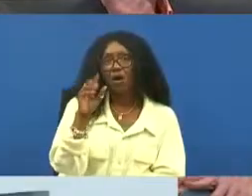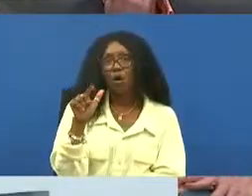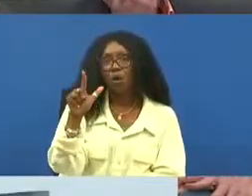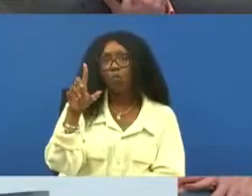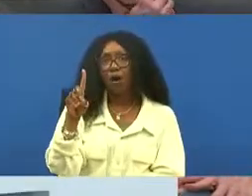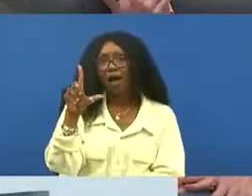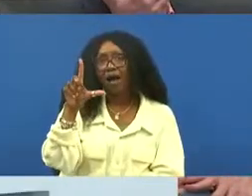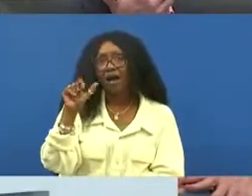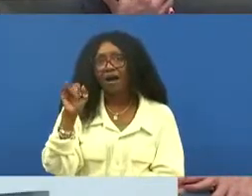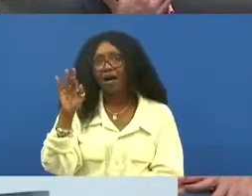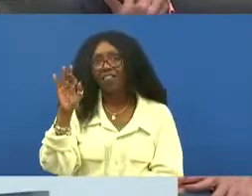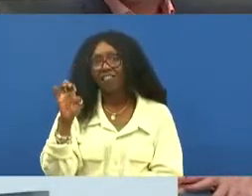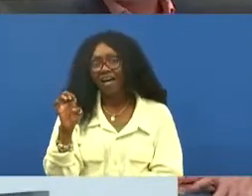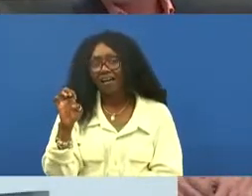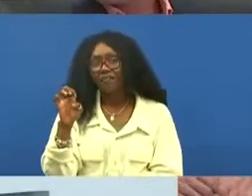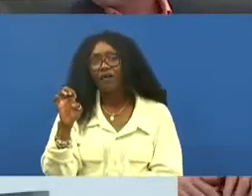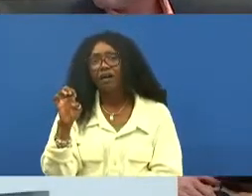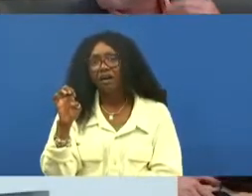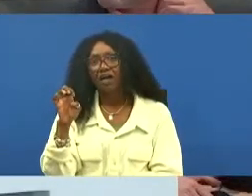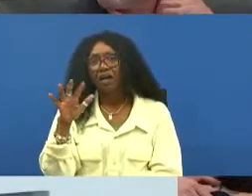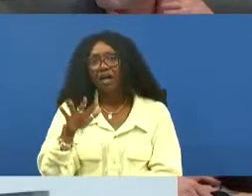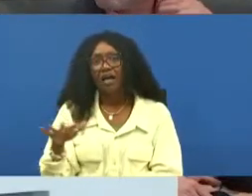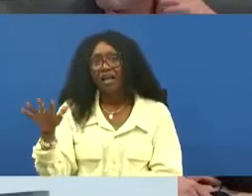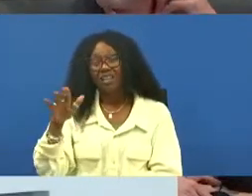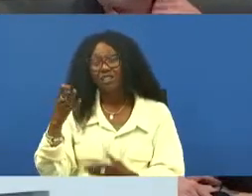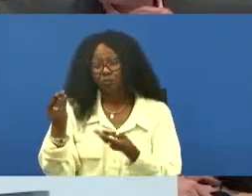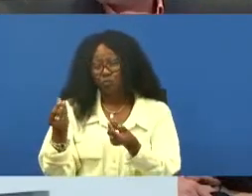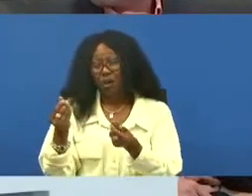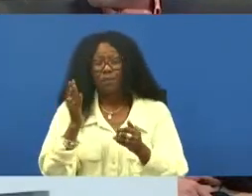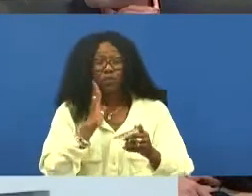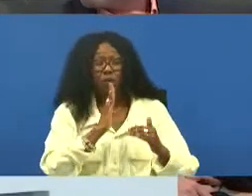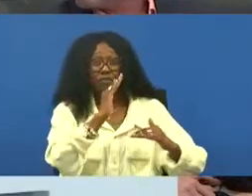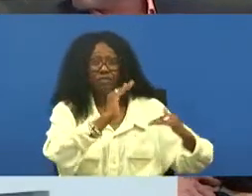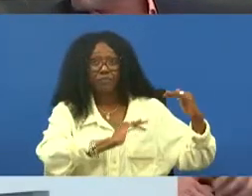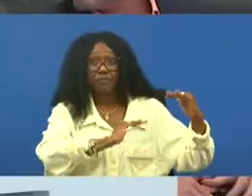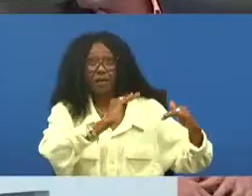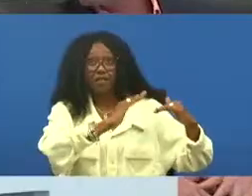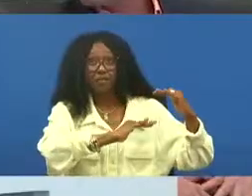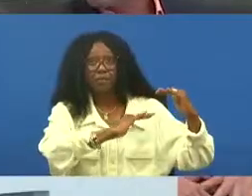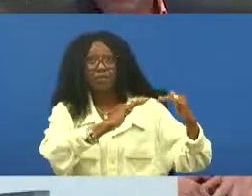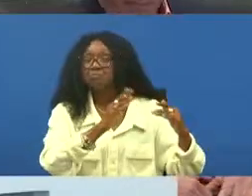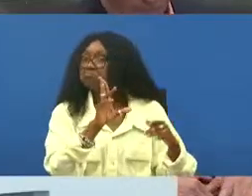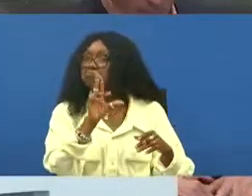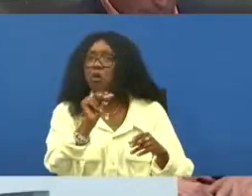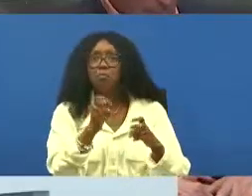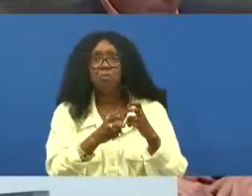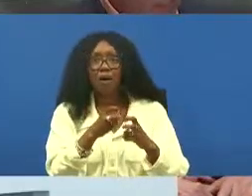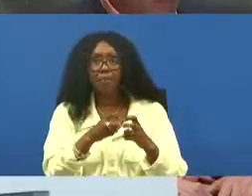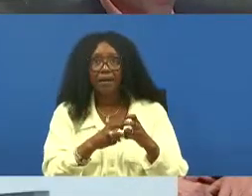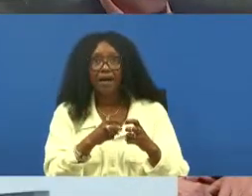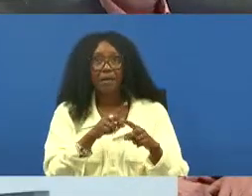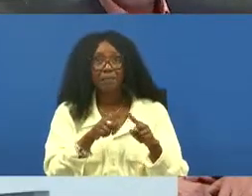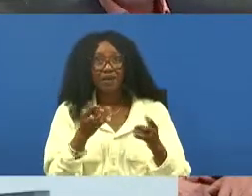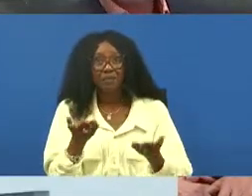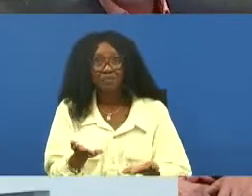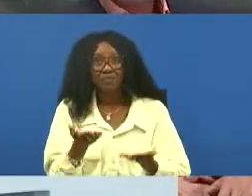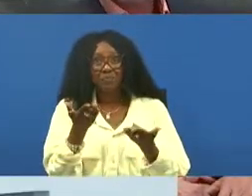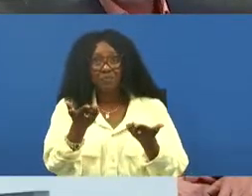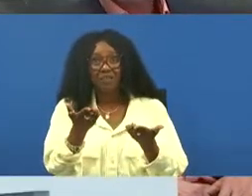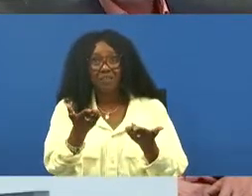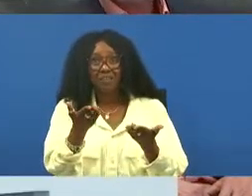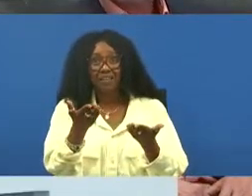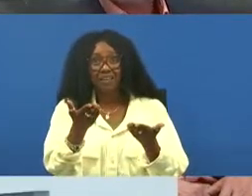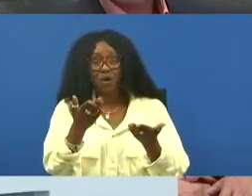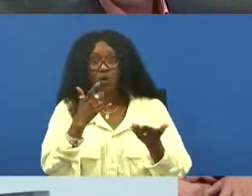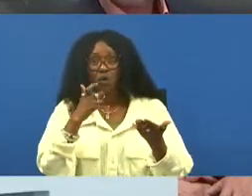but I'm not a Pollyanna. I do understand that this property is going to be developed, no problem. But what's being proposed is shaking everybody